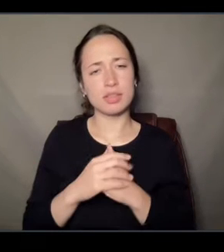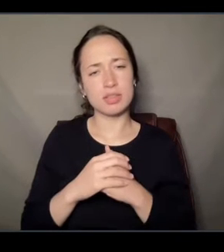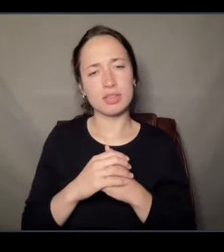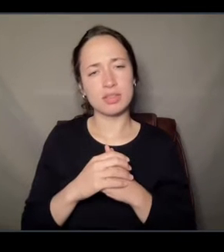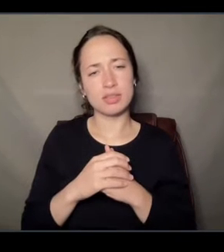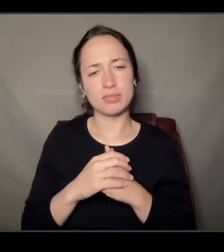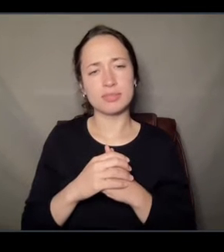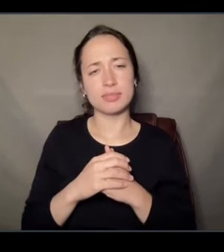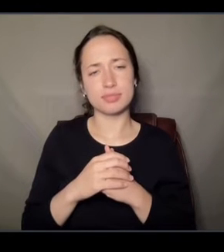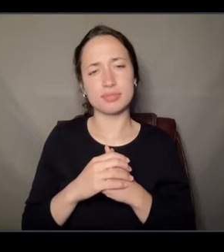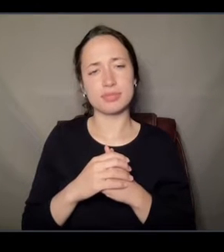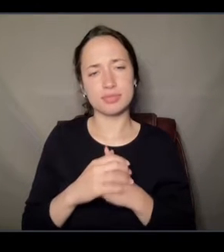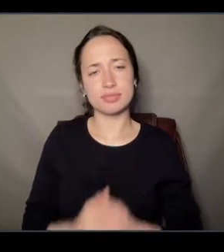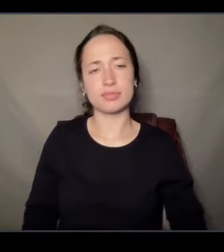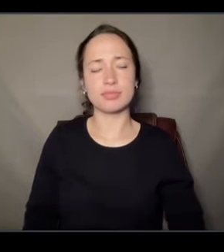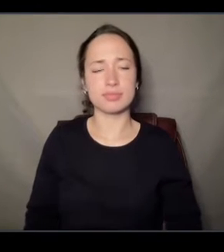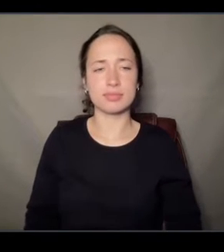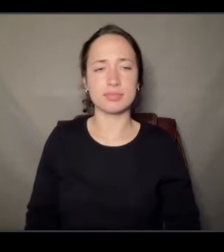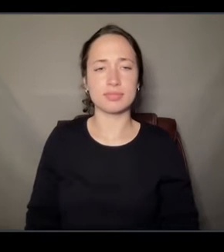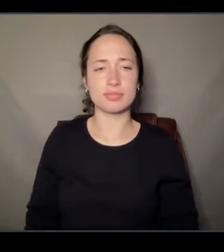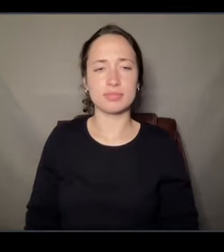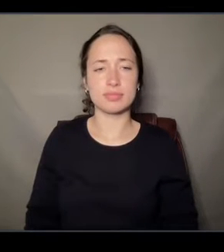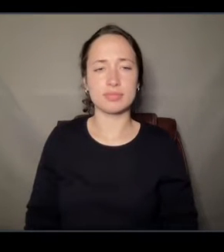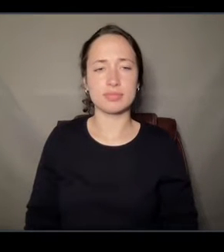and not to be.